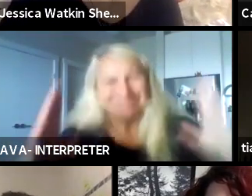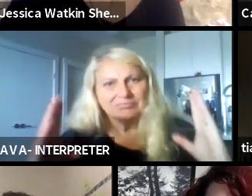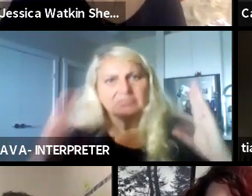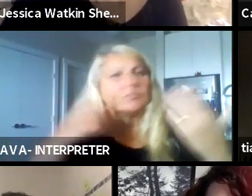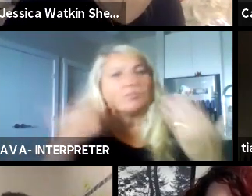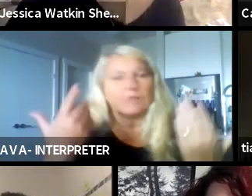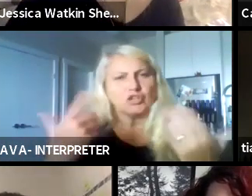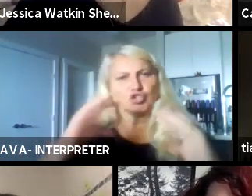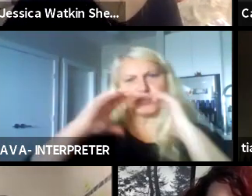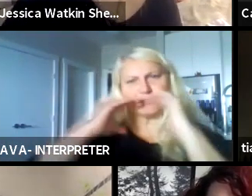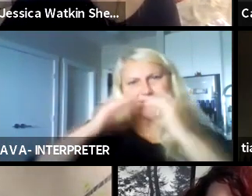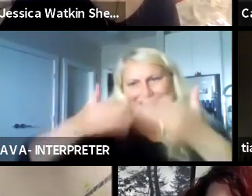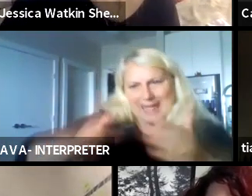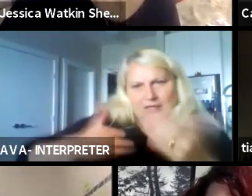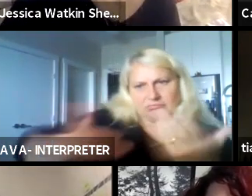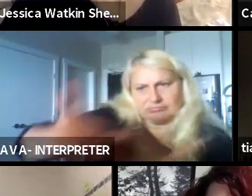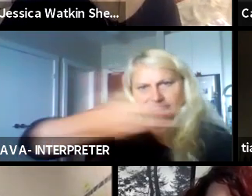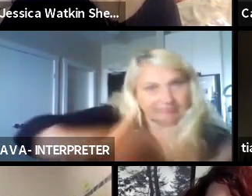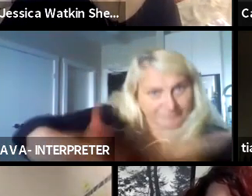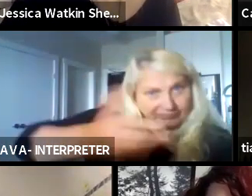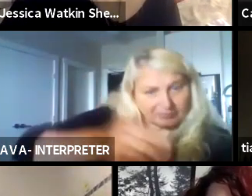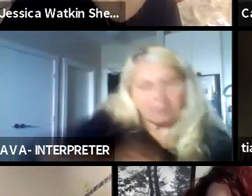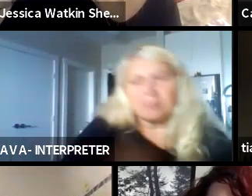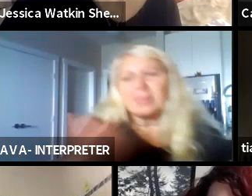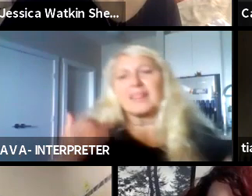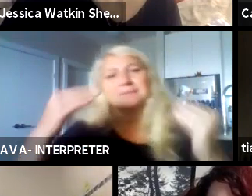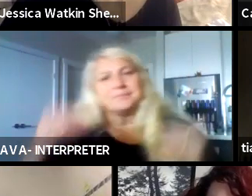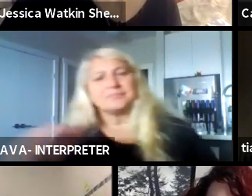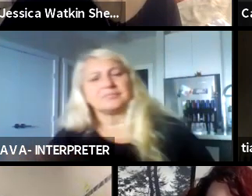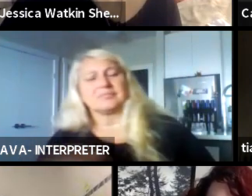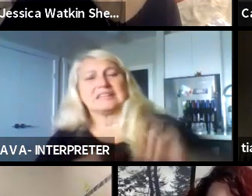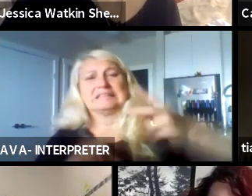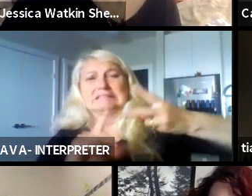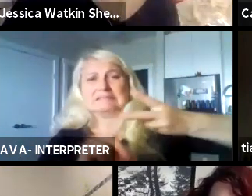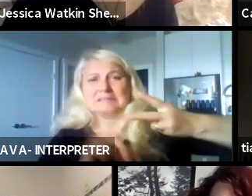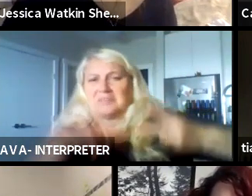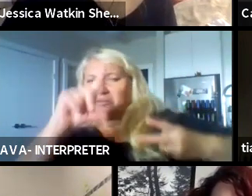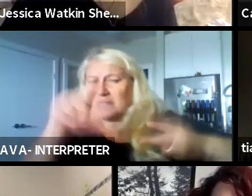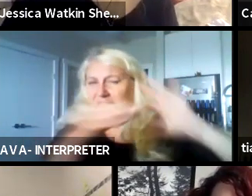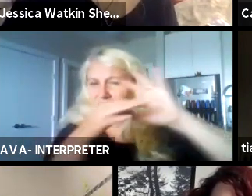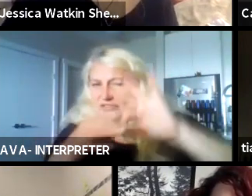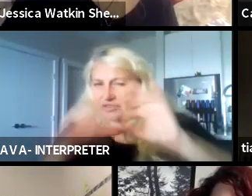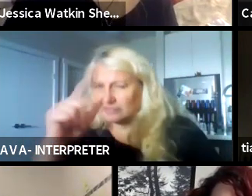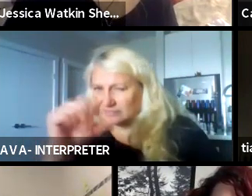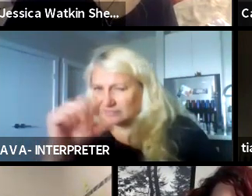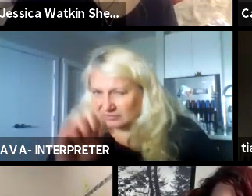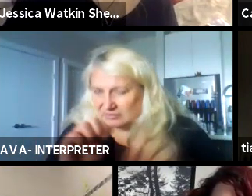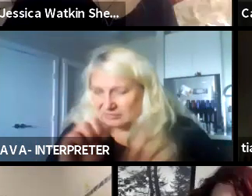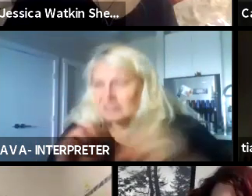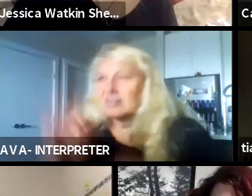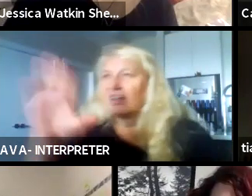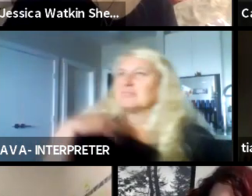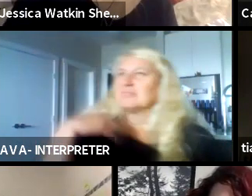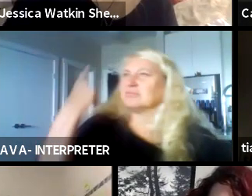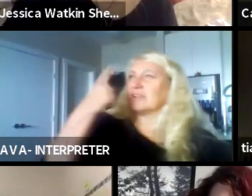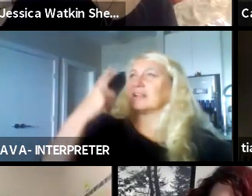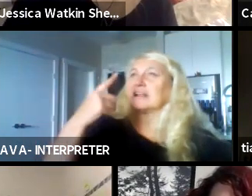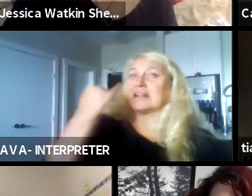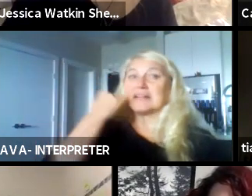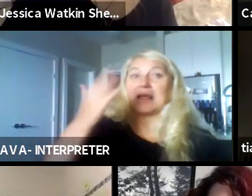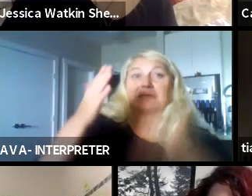share it with you now, which is, how would folks speak to those of us wanting to create, hold, and prioritize